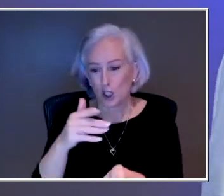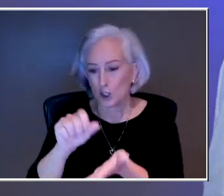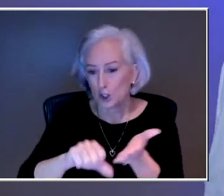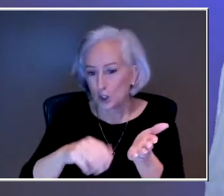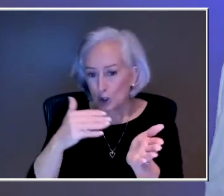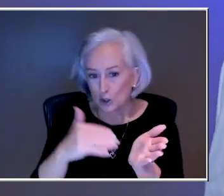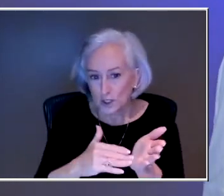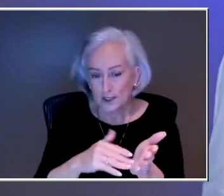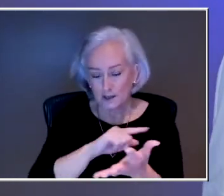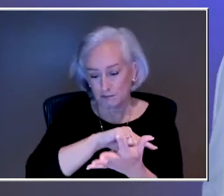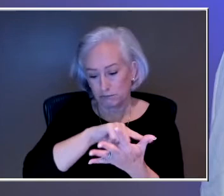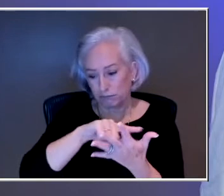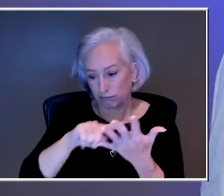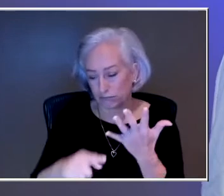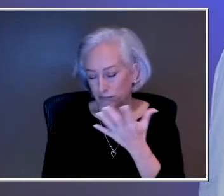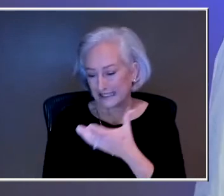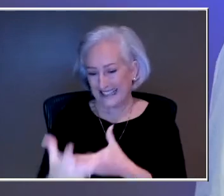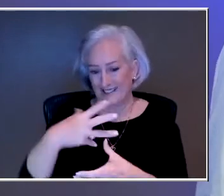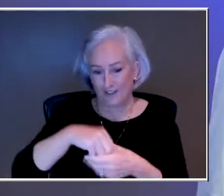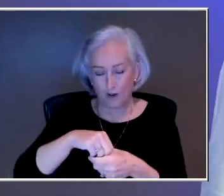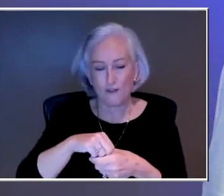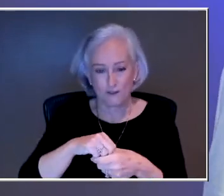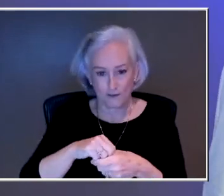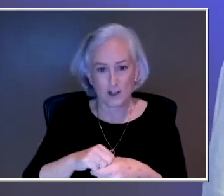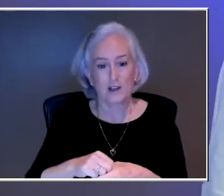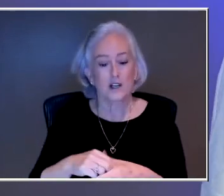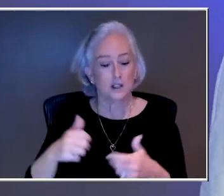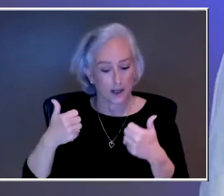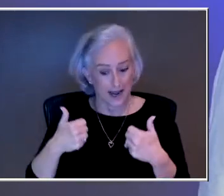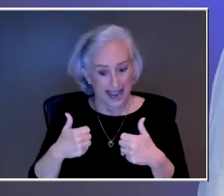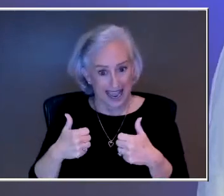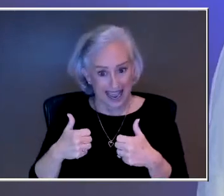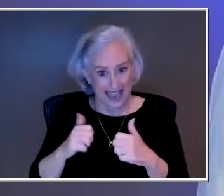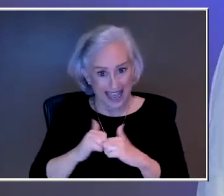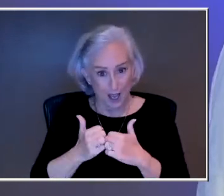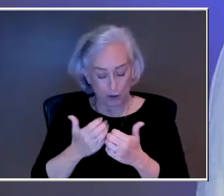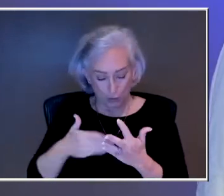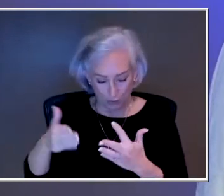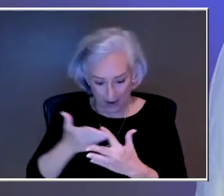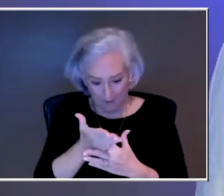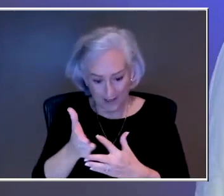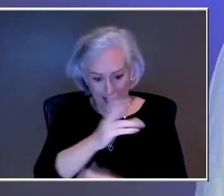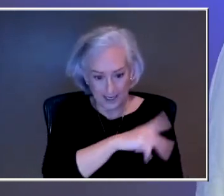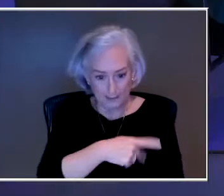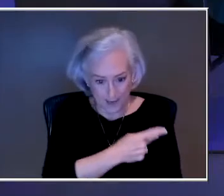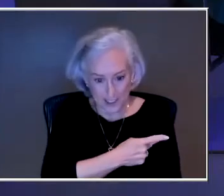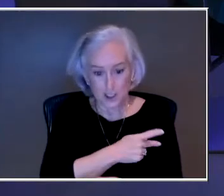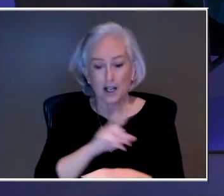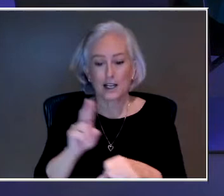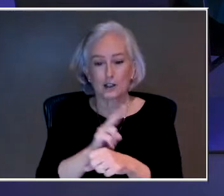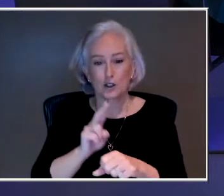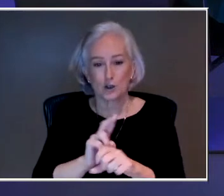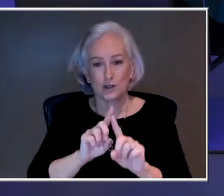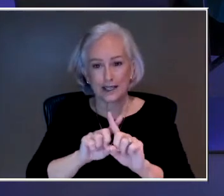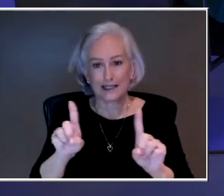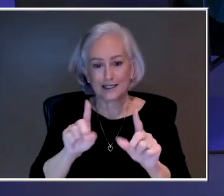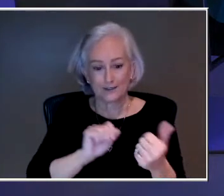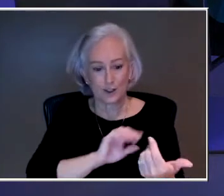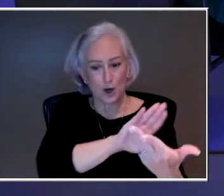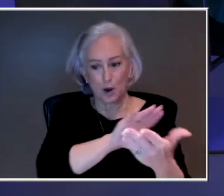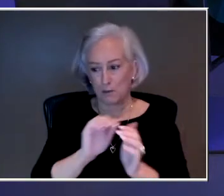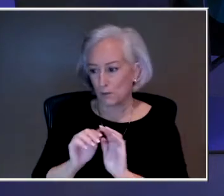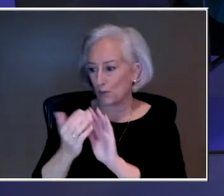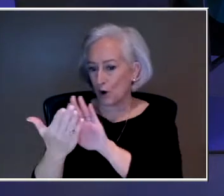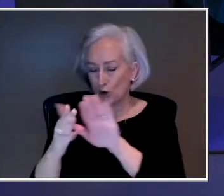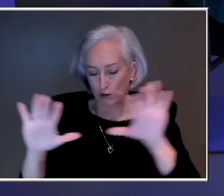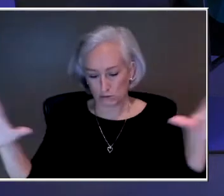the way to navigate a patient is through that level of collaboration and a multidisciplinary approach. And I love like one and done. 2 operations